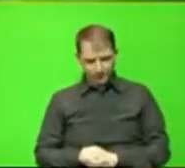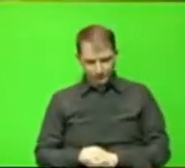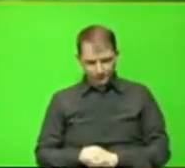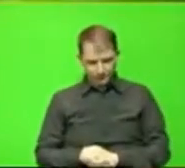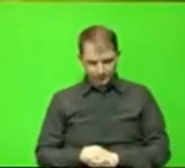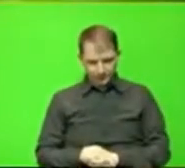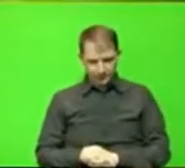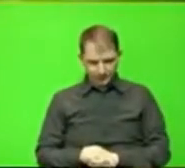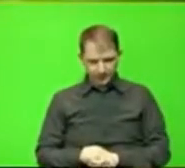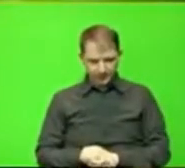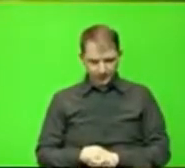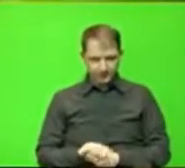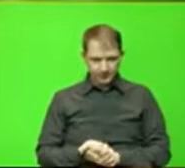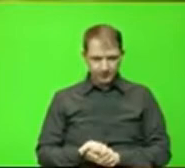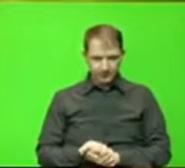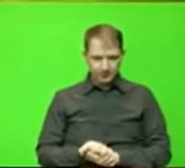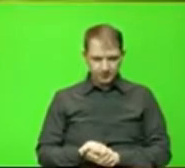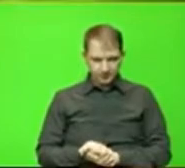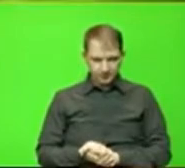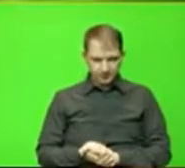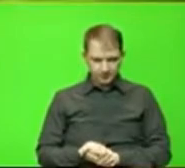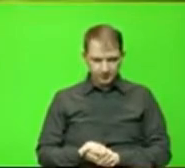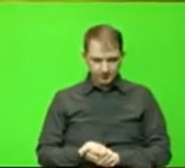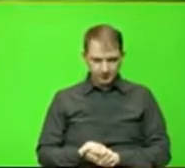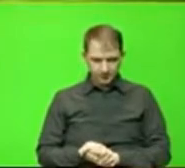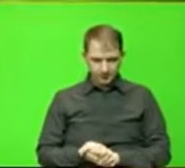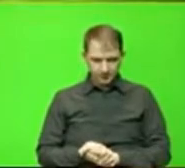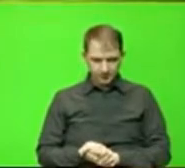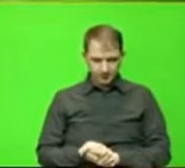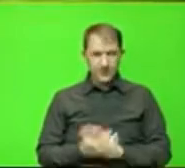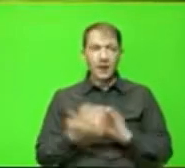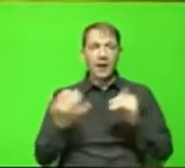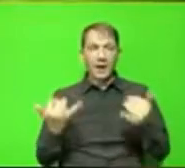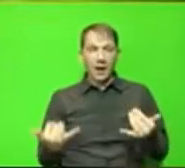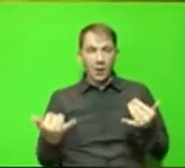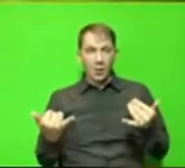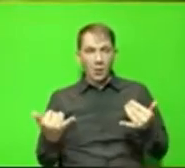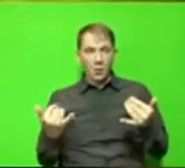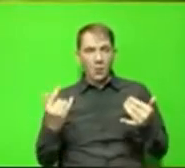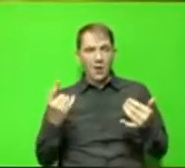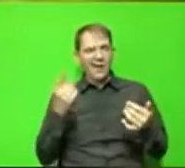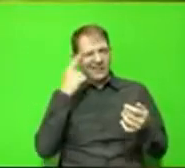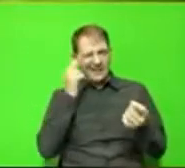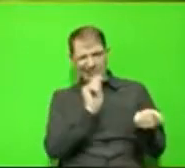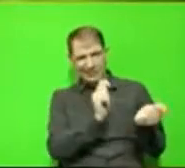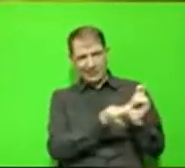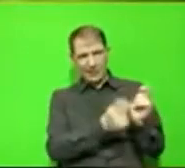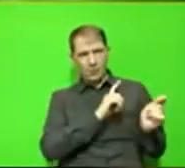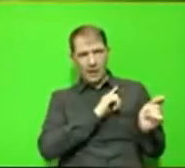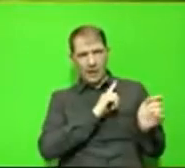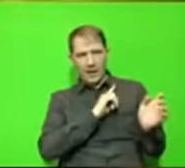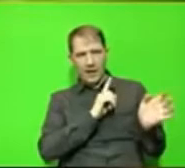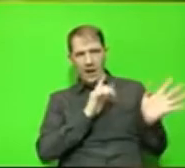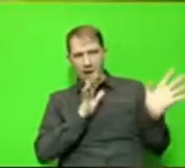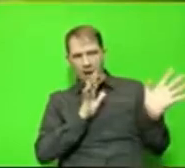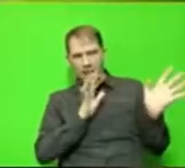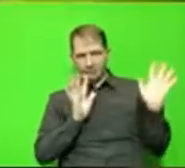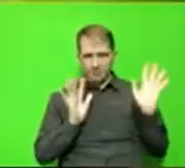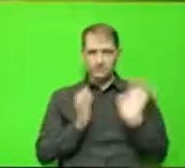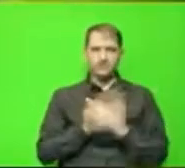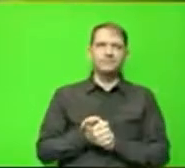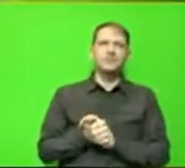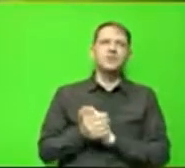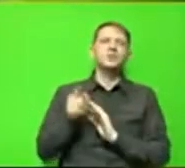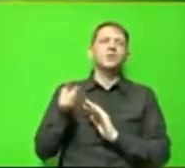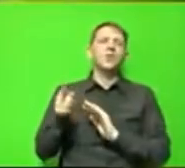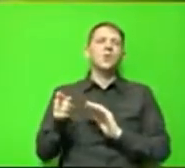The next speaker, she's going to give us remarks on the theme, Women Parliamentarians for